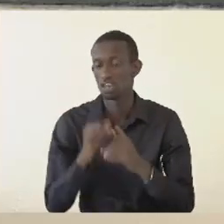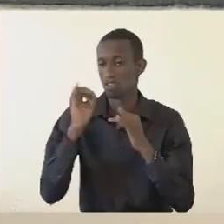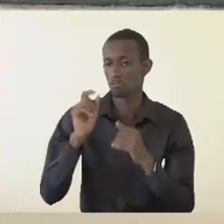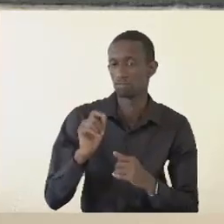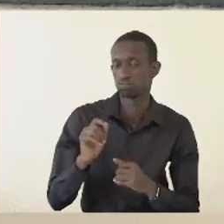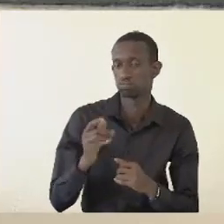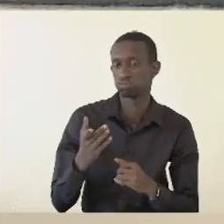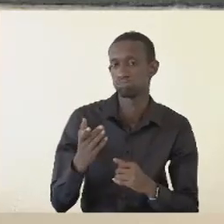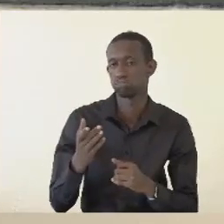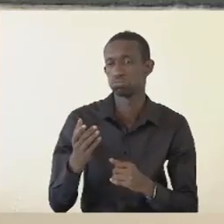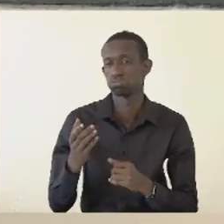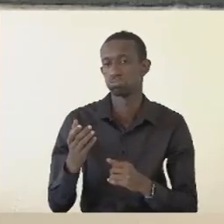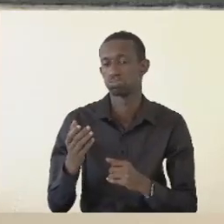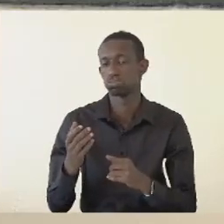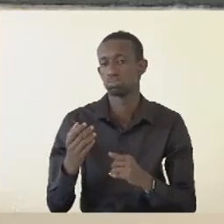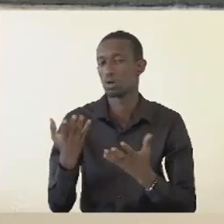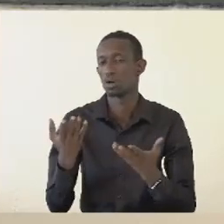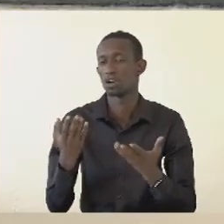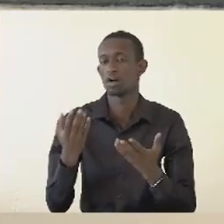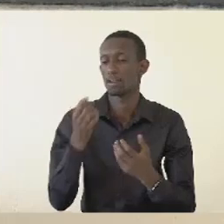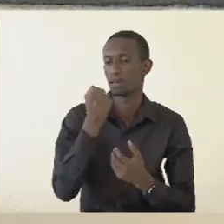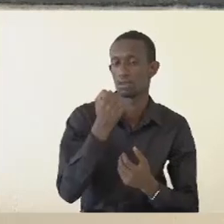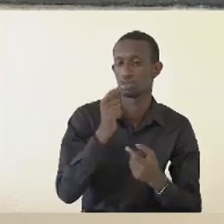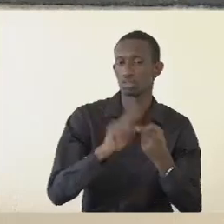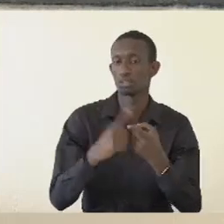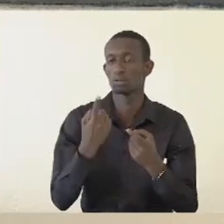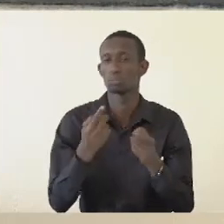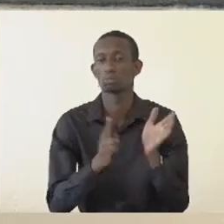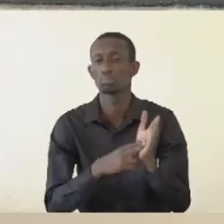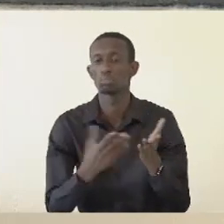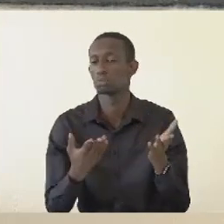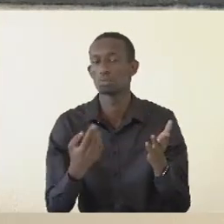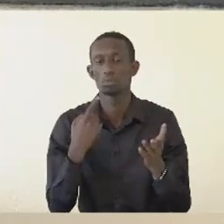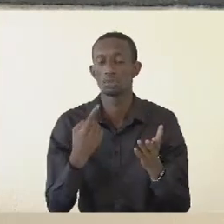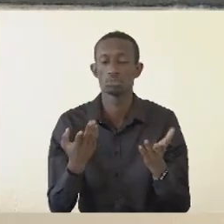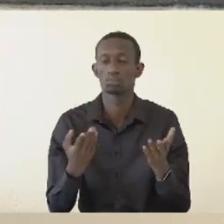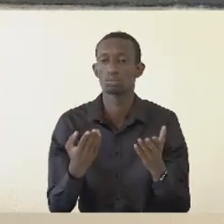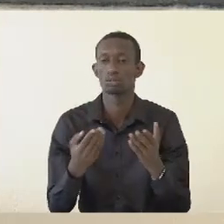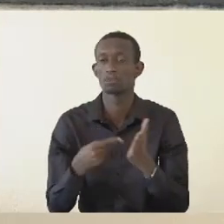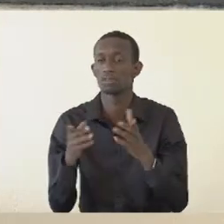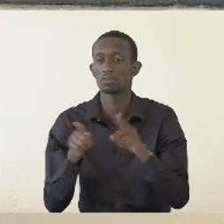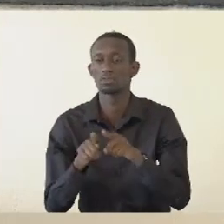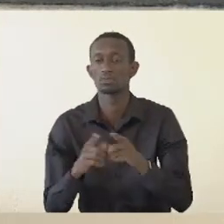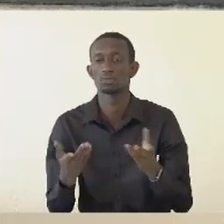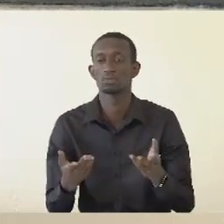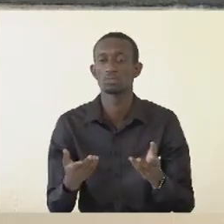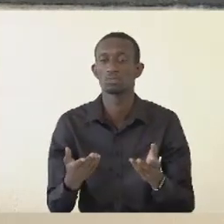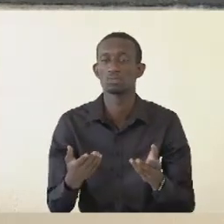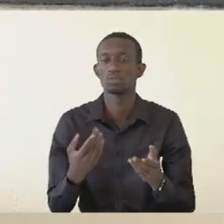take something, a given value, times 1, you get the same value. So there is no need